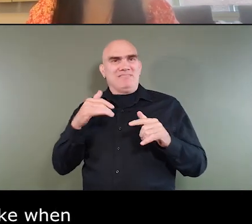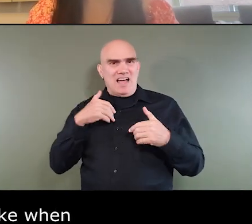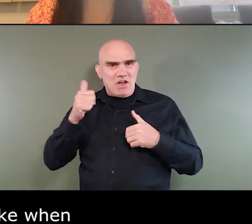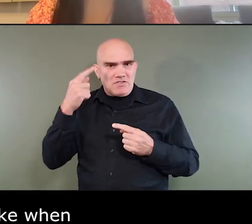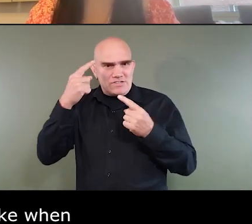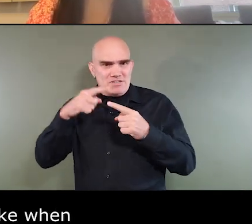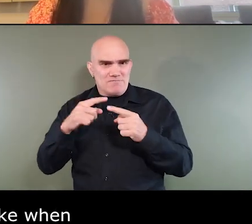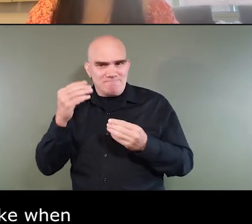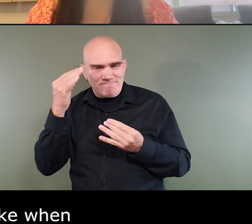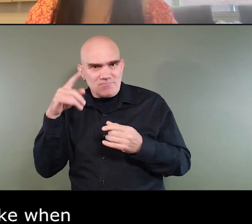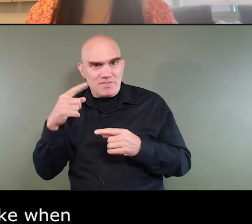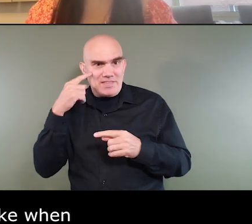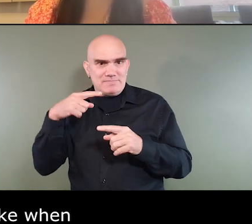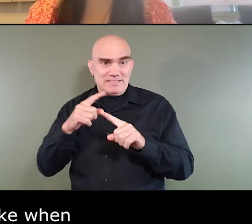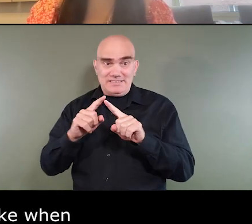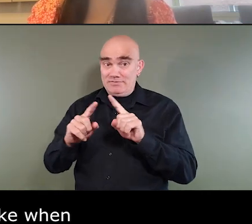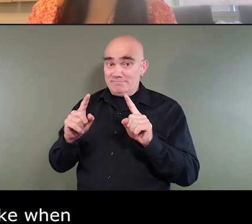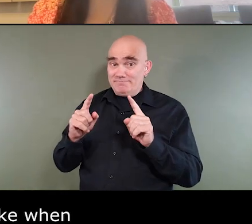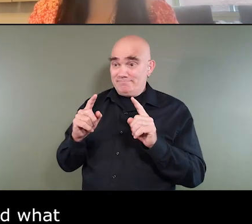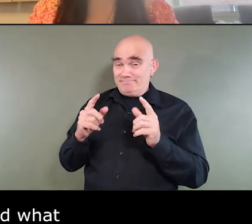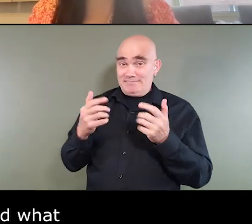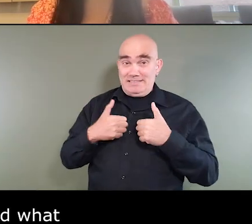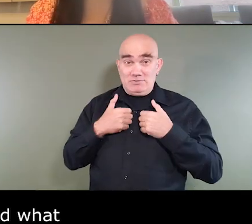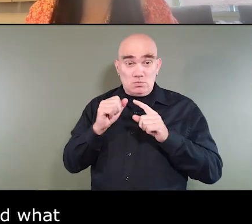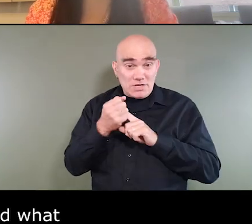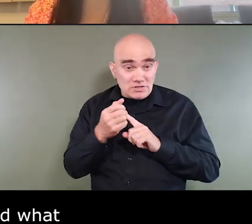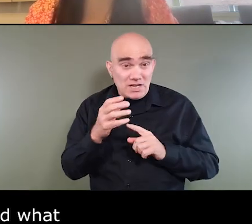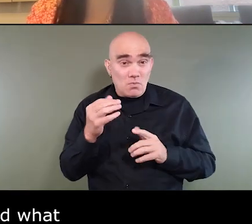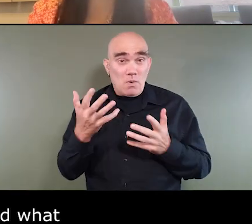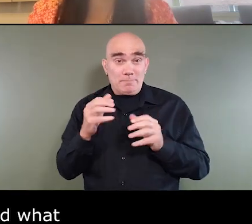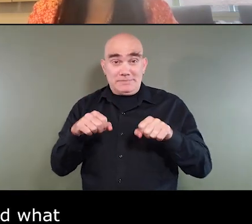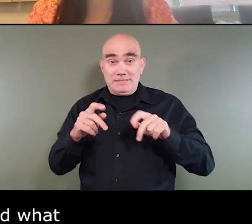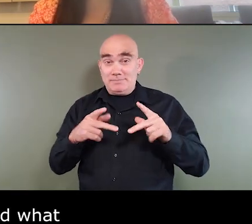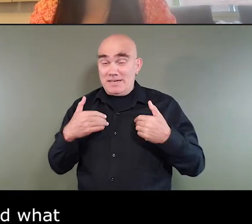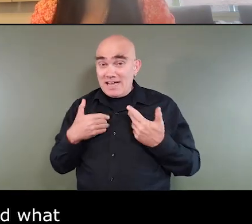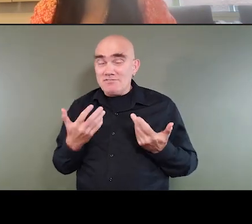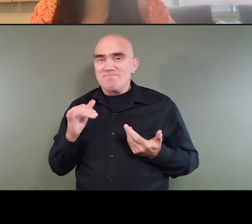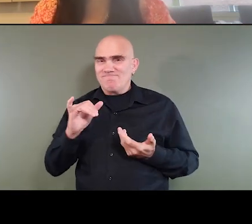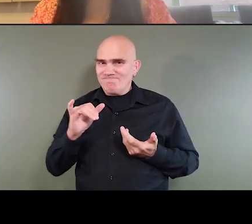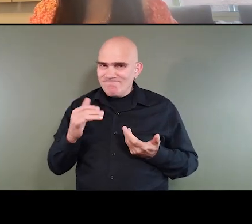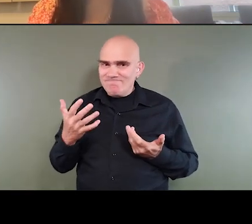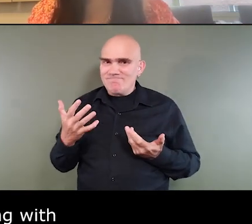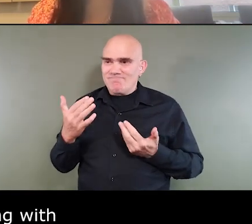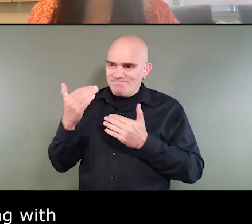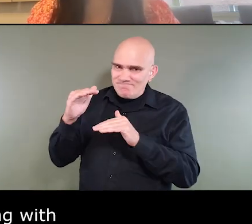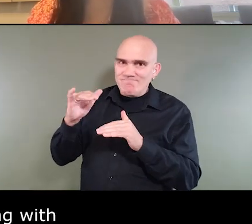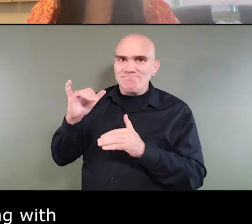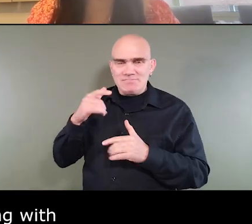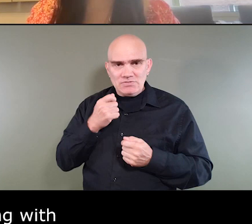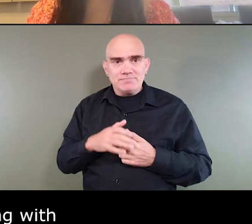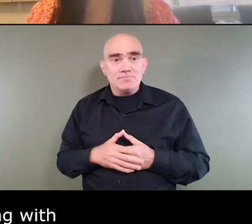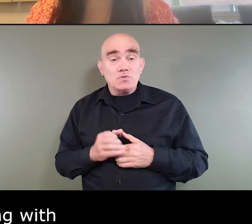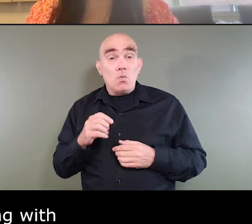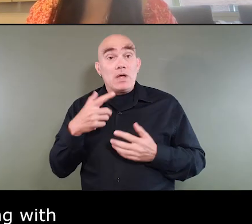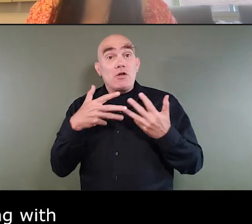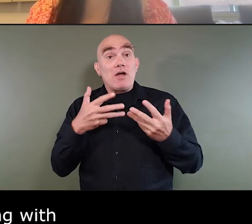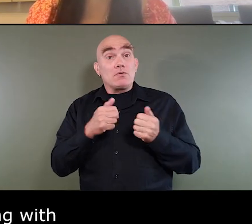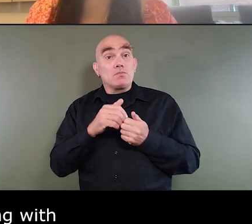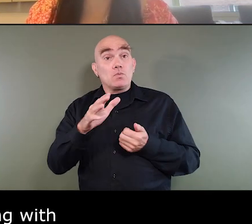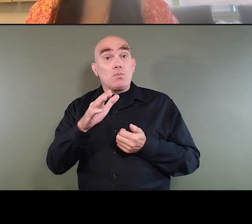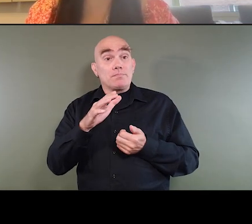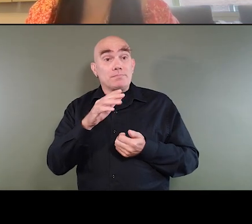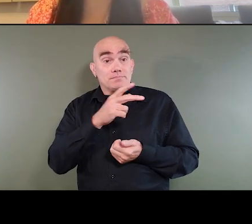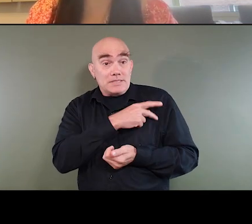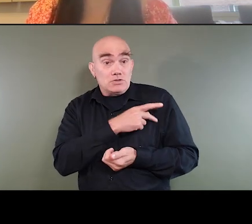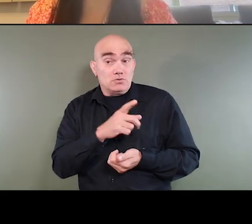take when thinking about different living situations and what abilities people have. So when interacting with patients,